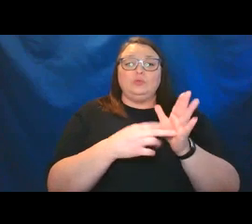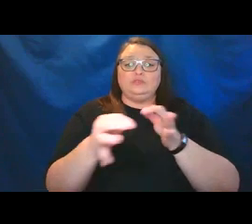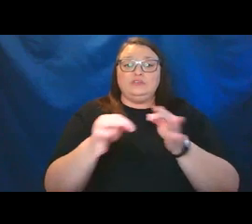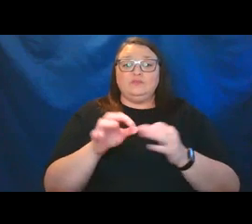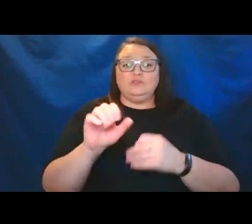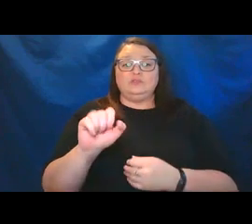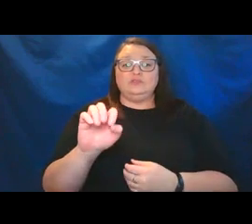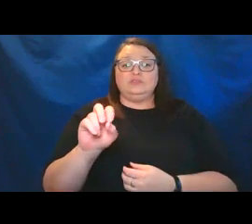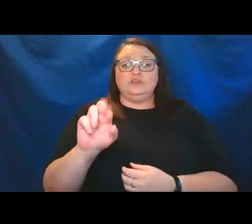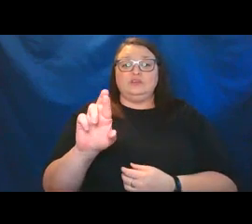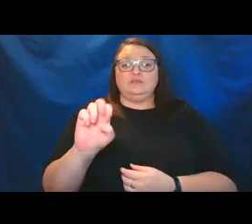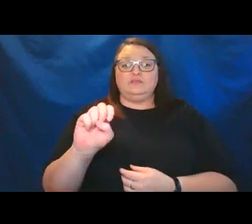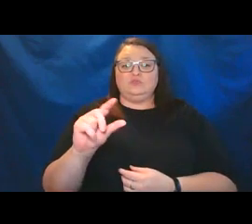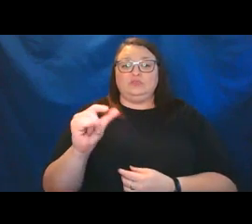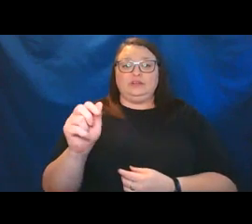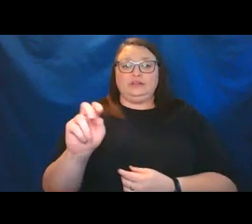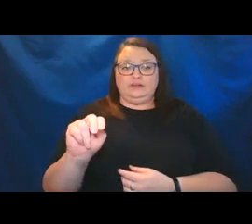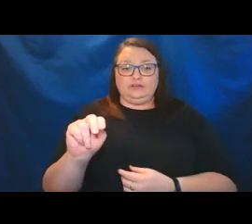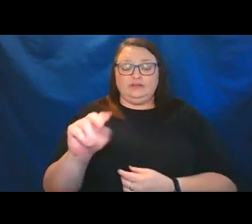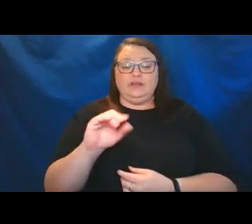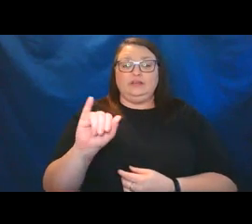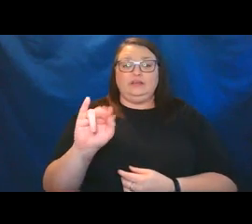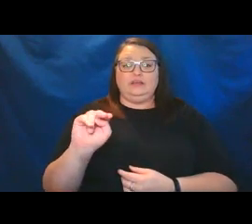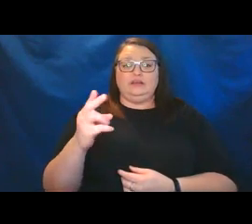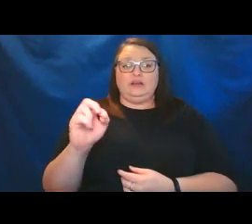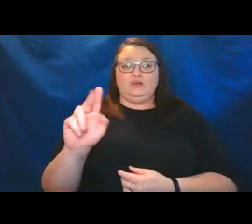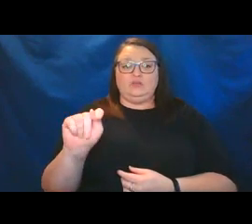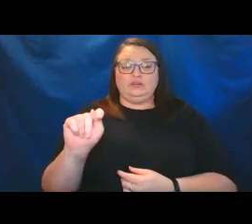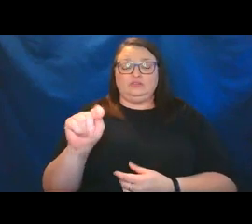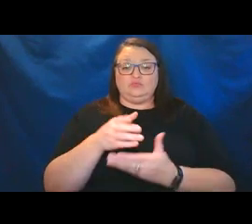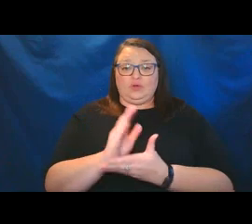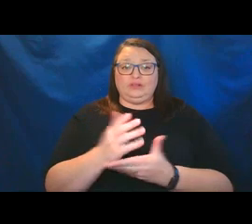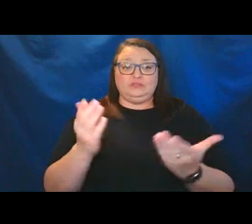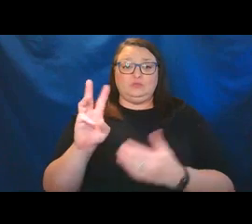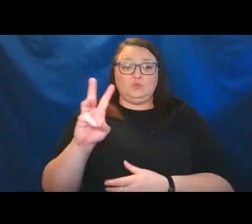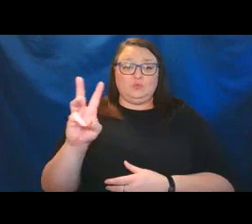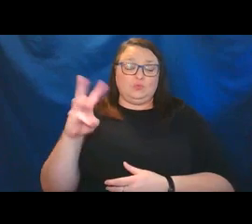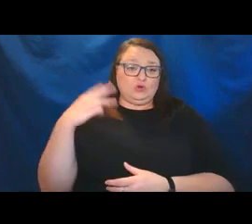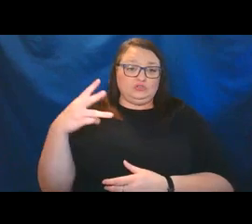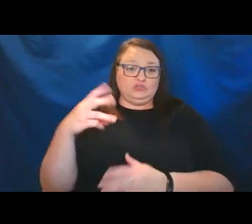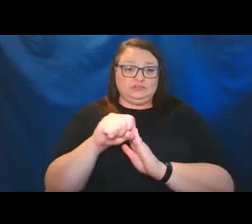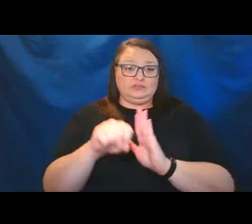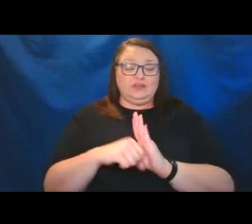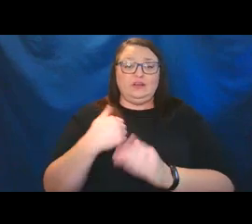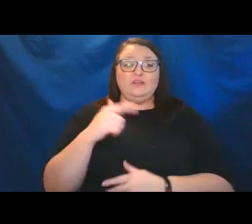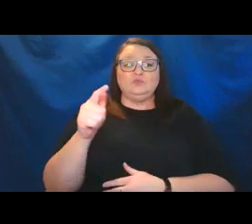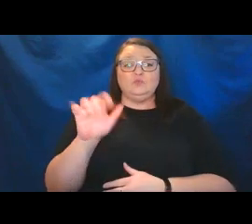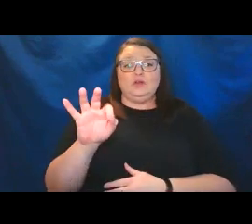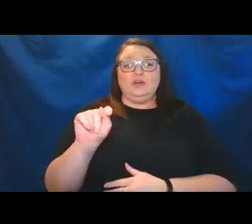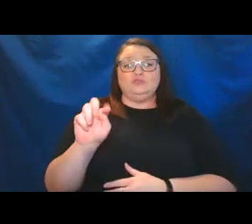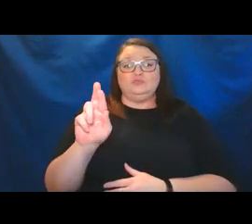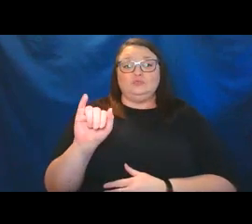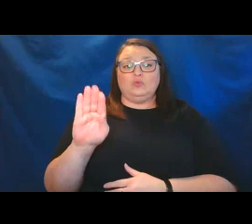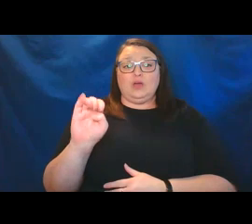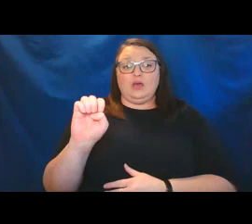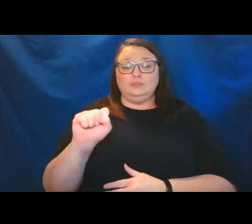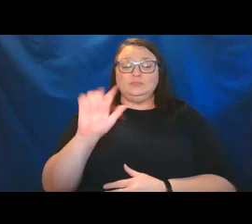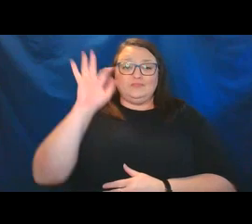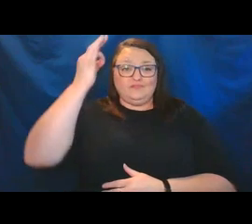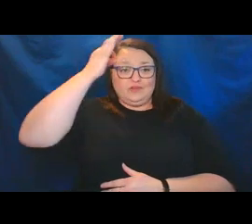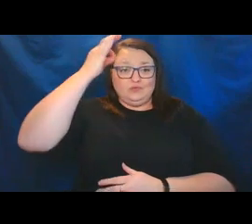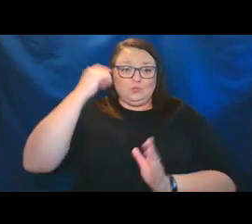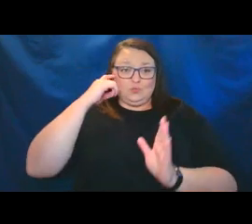sovereign and inherent rights. Here in Washington State, we have 29 tribes that are federally